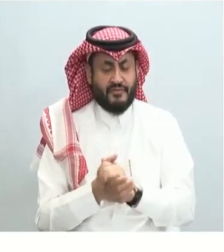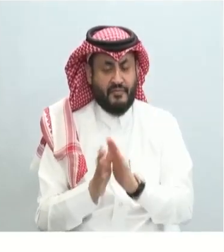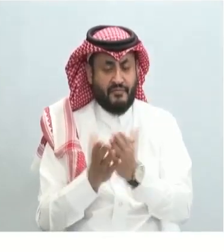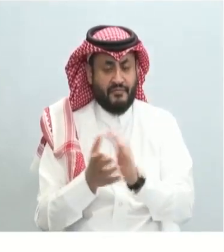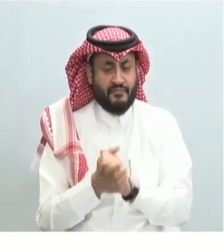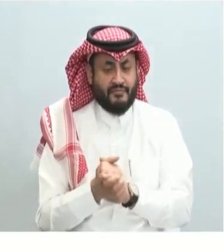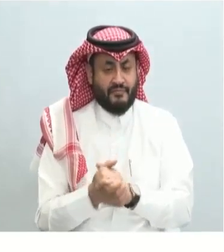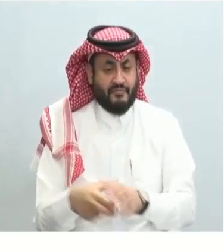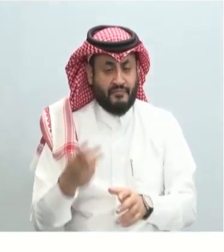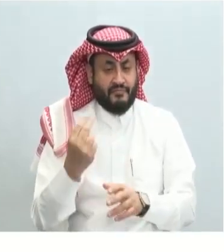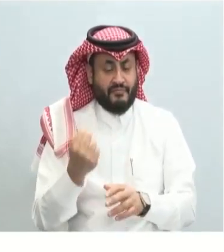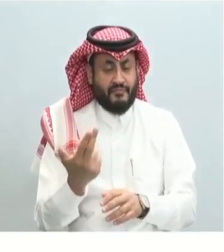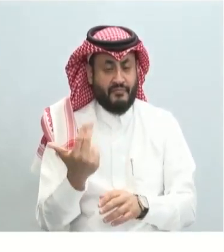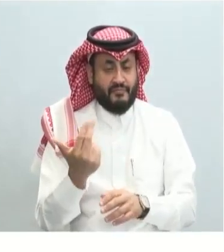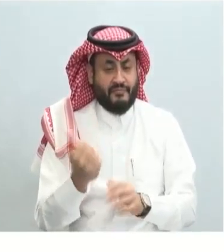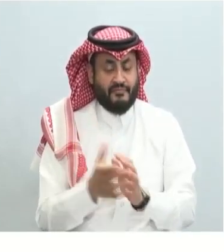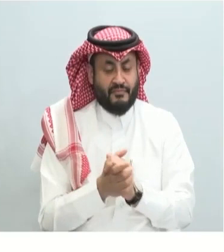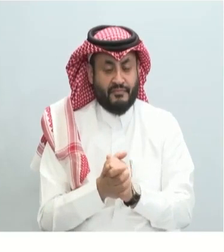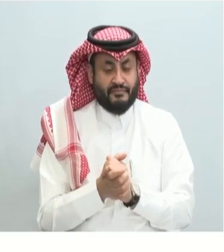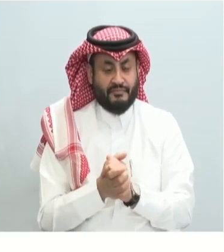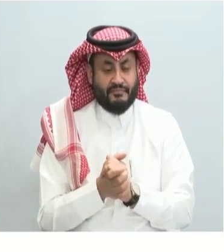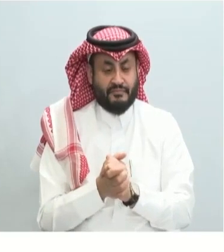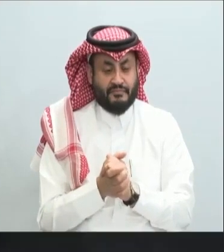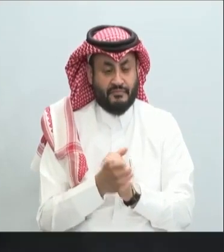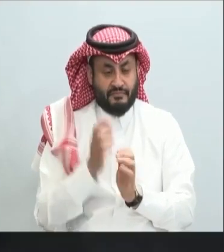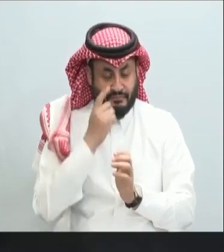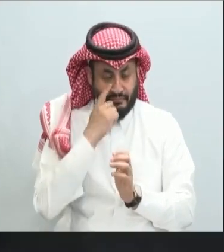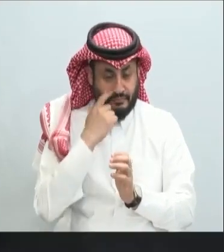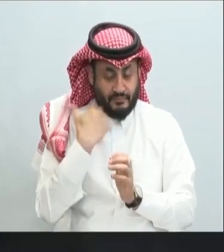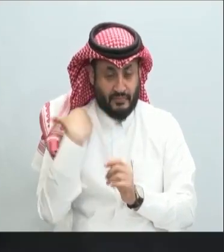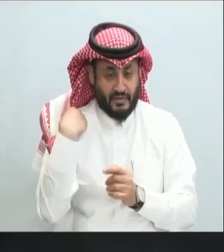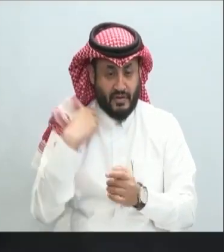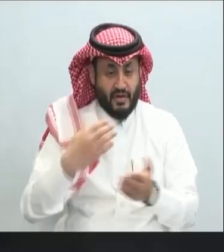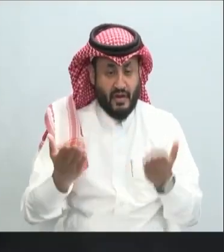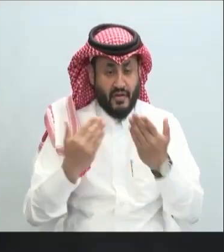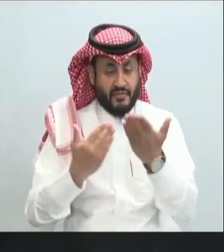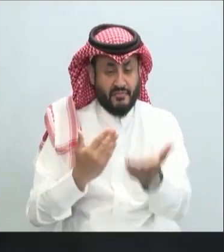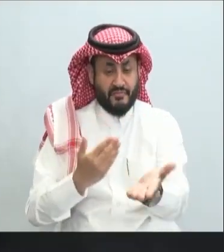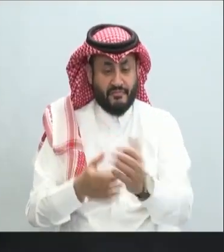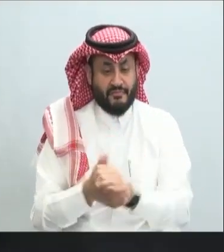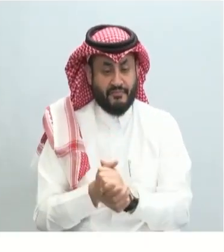pages 12 and 13. And our objectives with this lesson